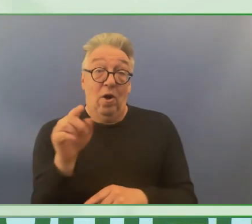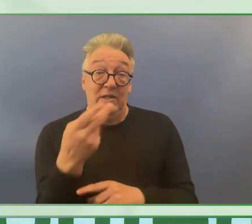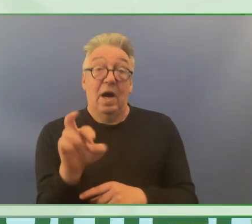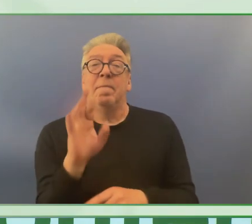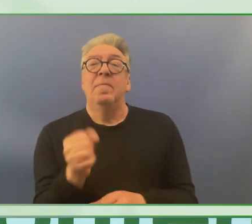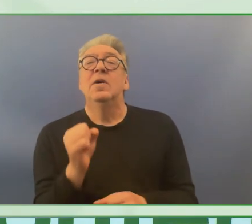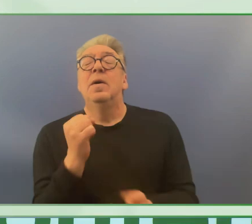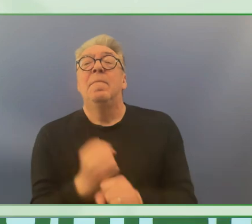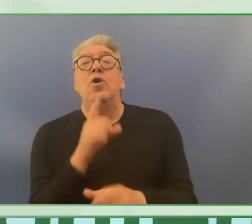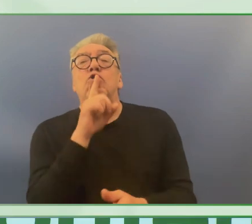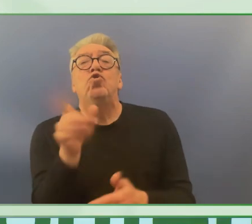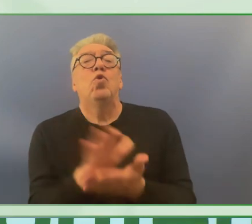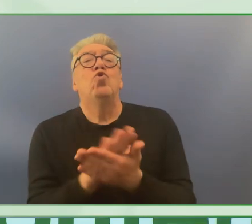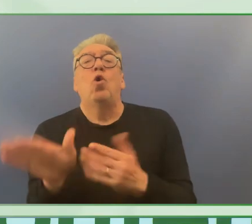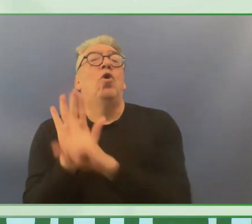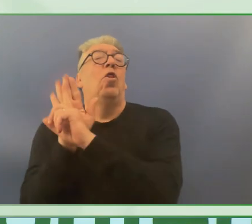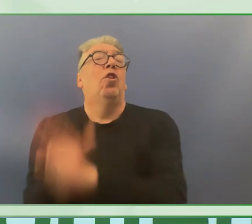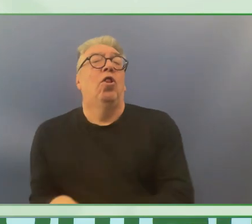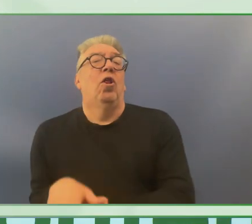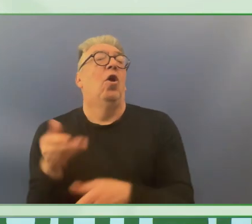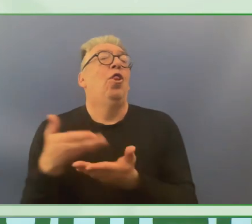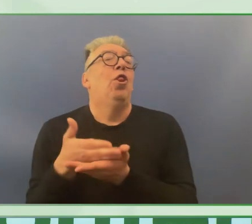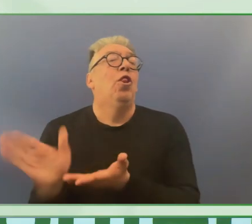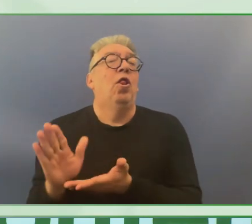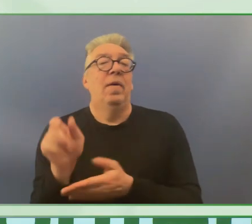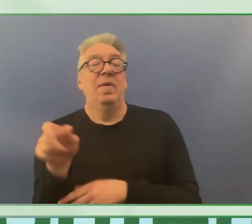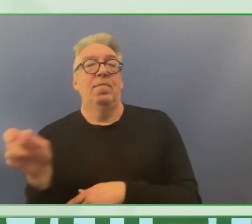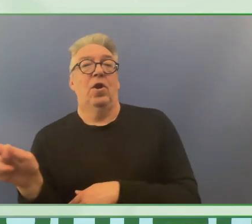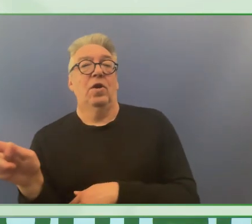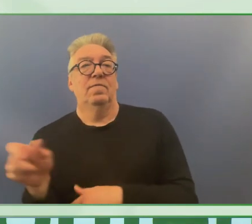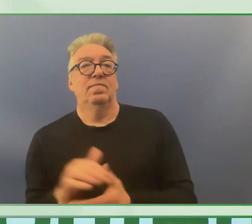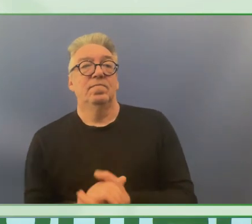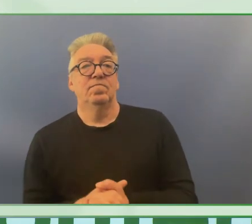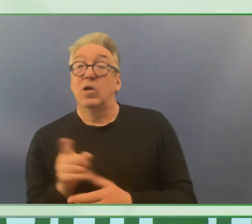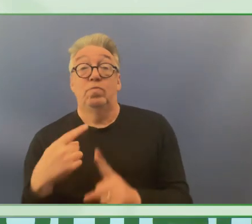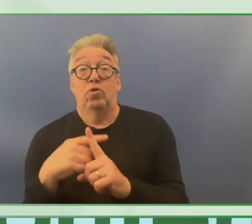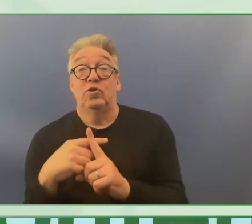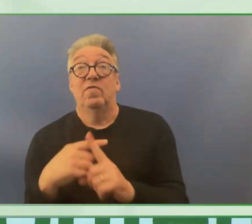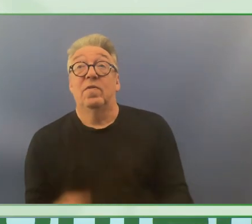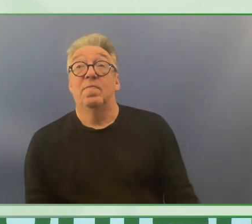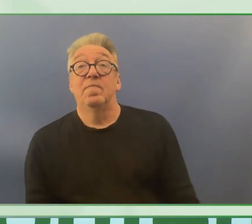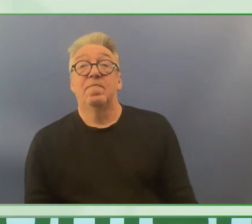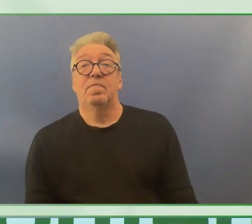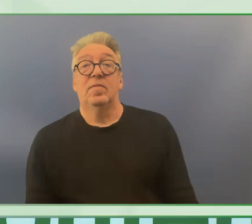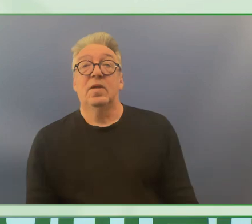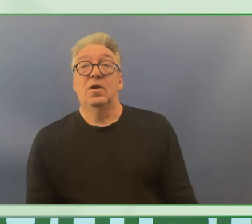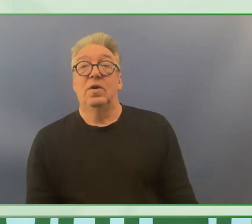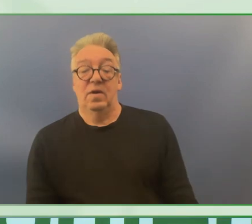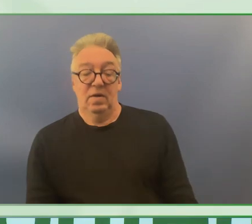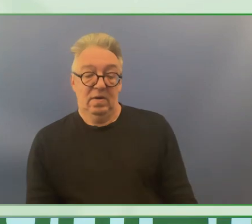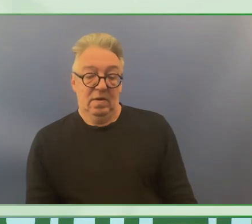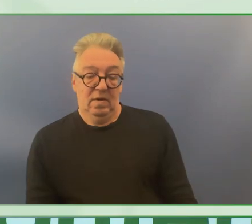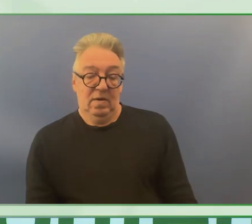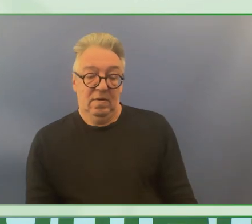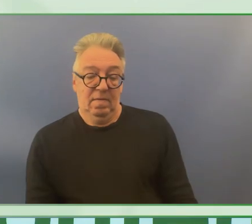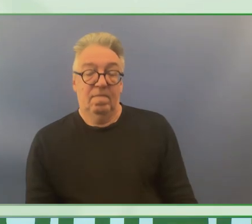it's a very, very positive thing. So we need to be aware of the context that we operate in, and this is